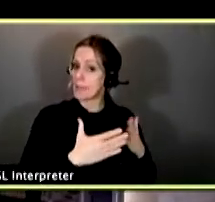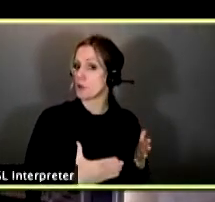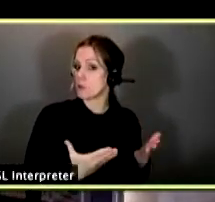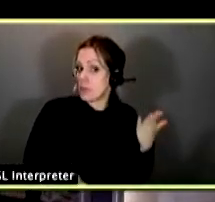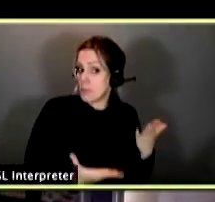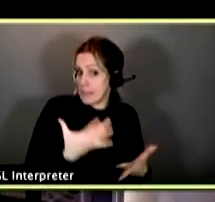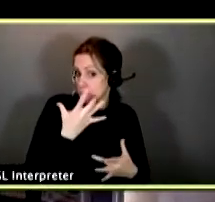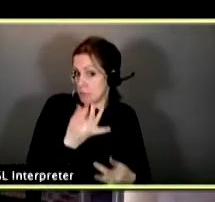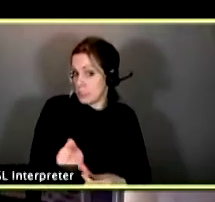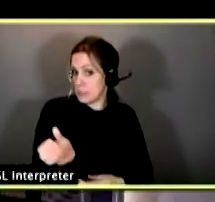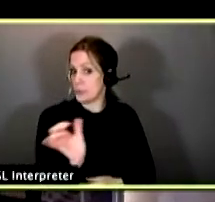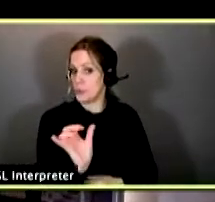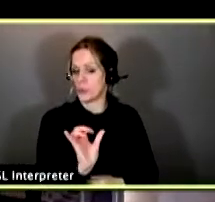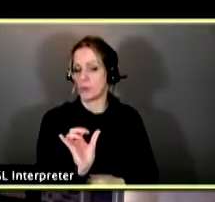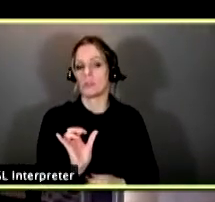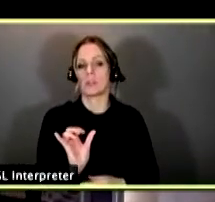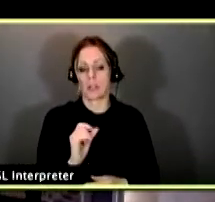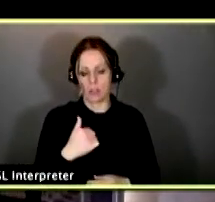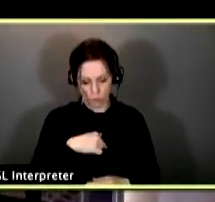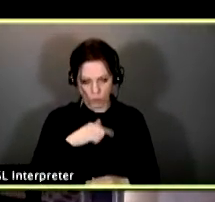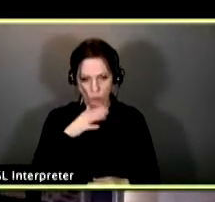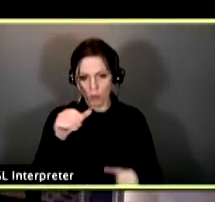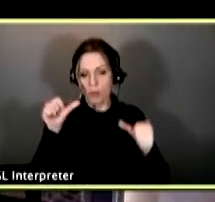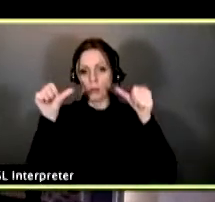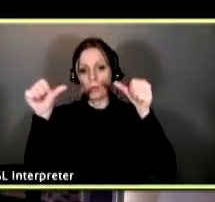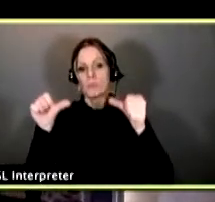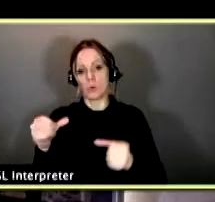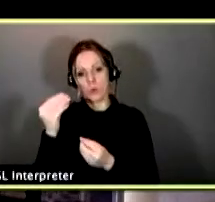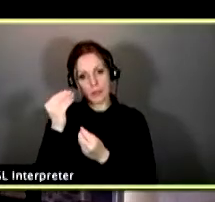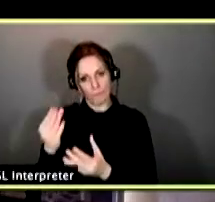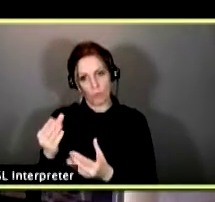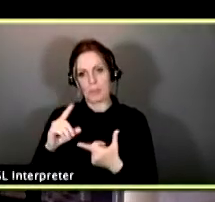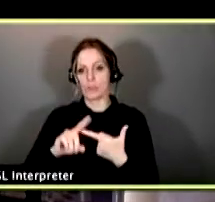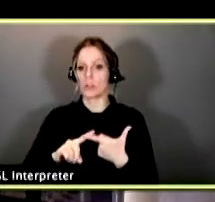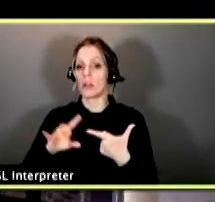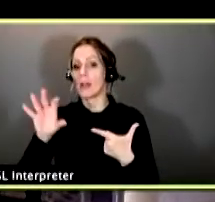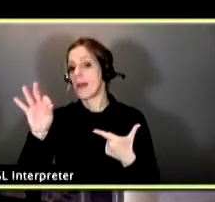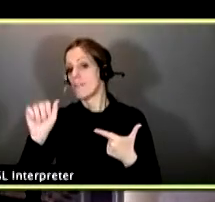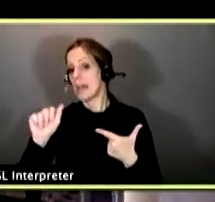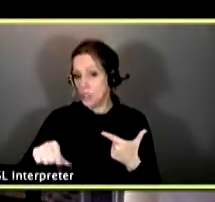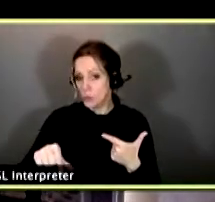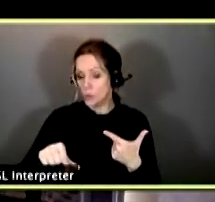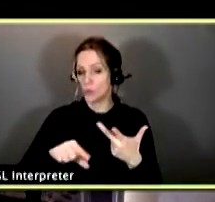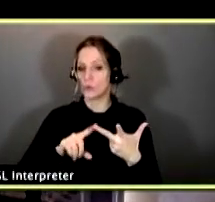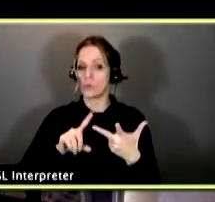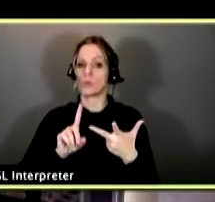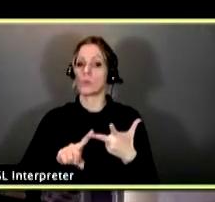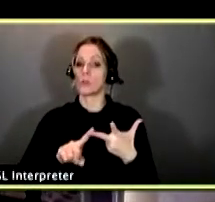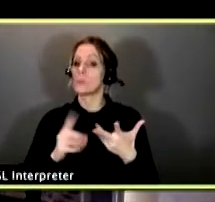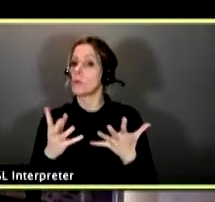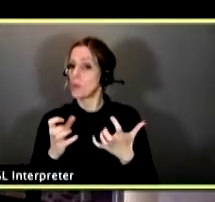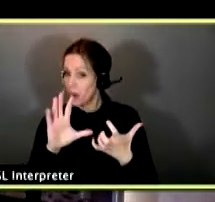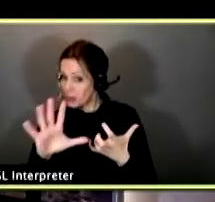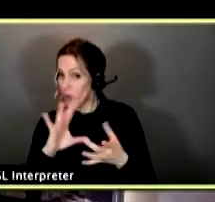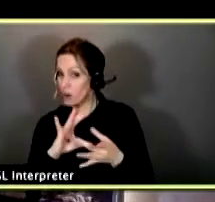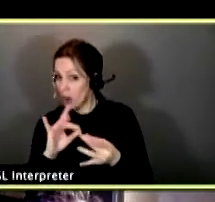information there, including a frequently asked questions and some additional responses, but we invite your comments most importantly